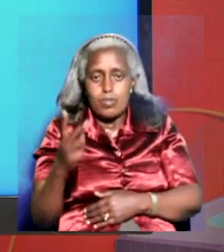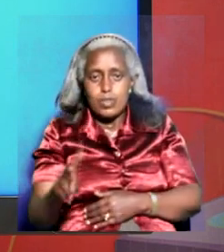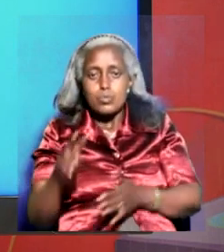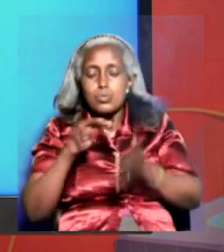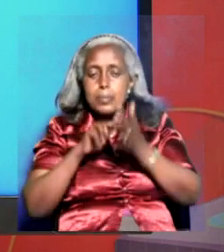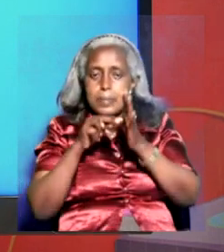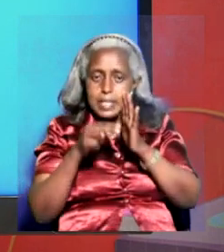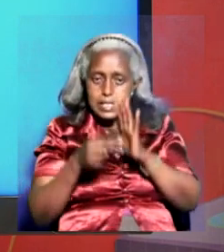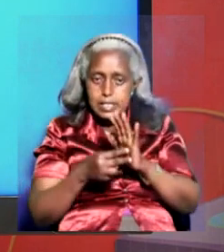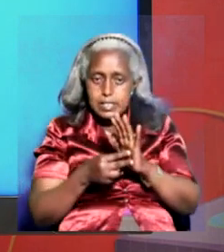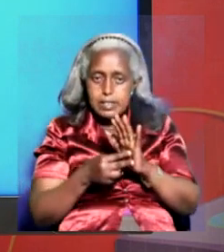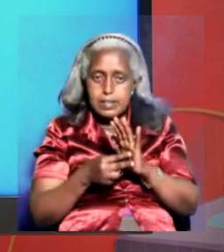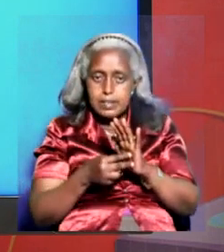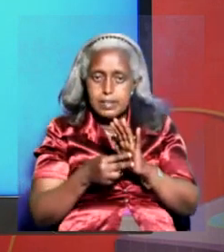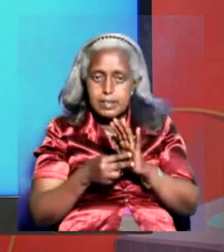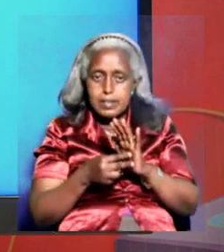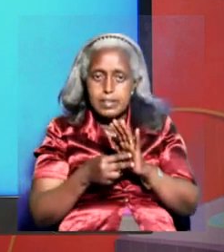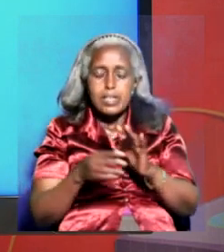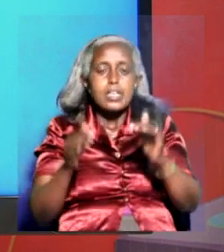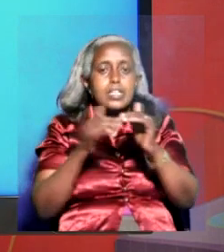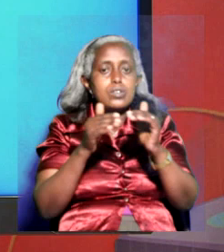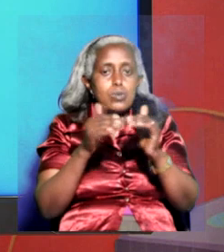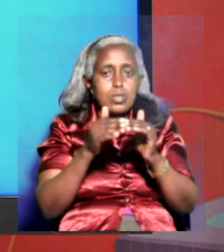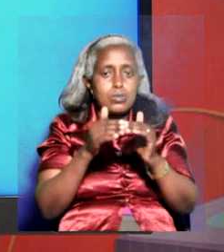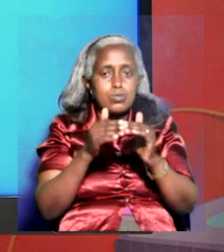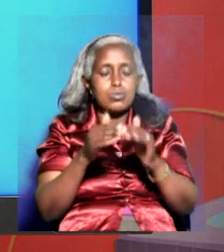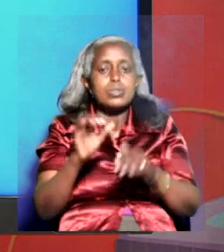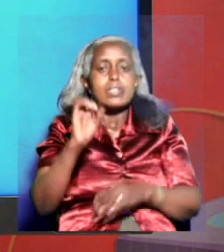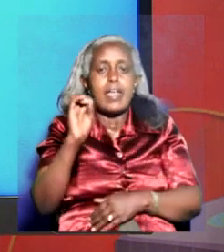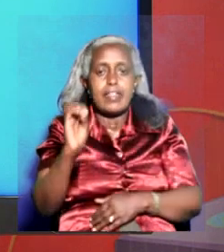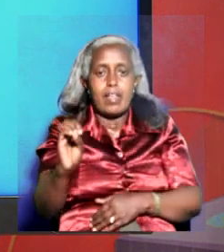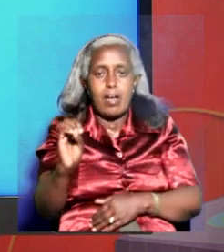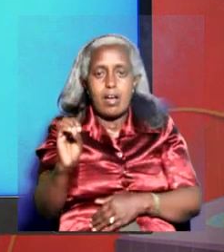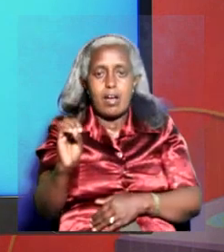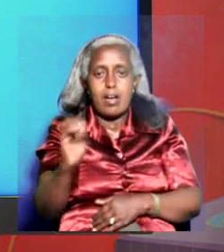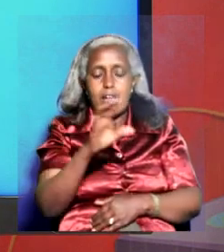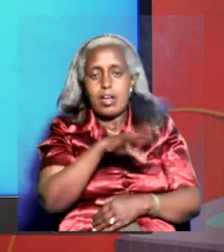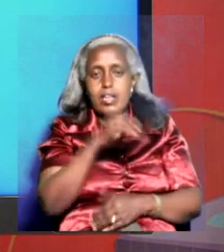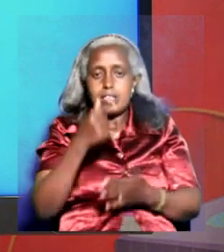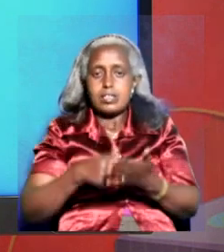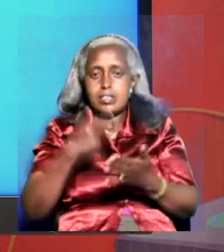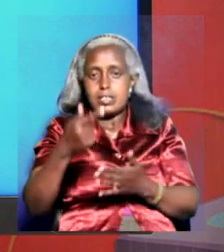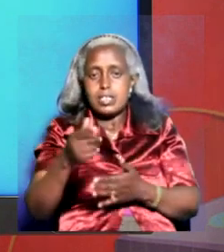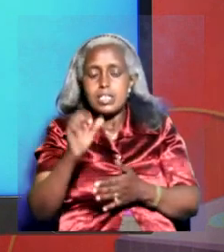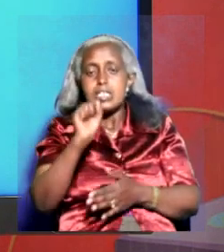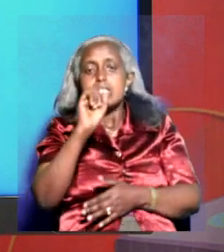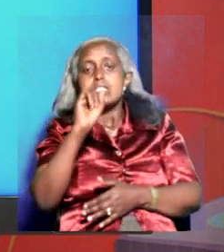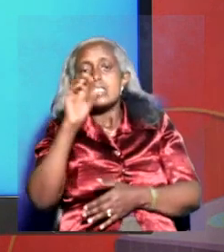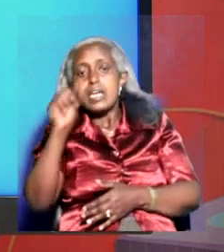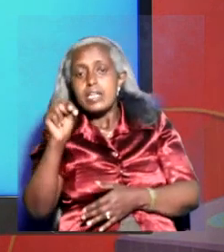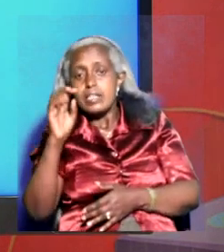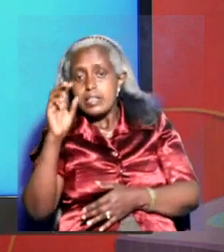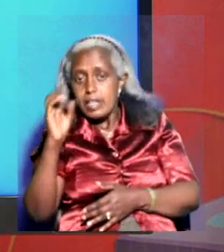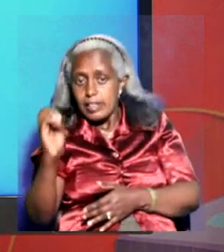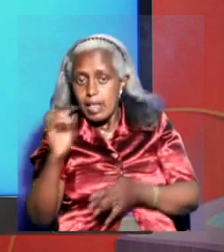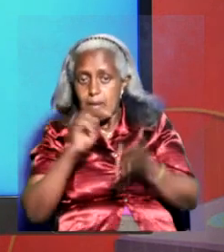means is equal to assume it is theta, and then sine theta means